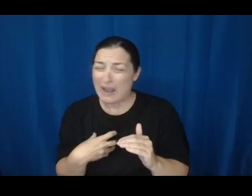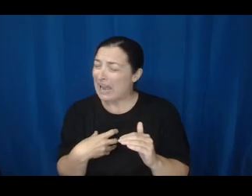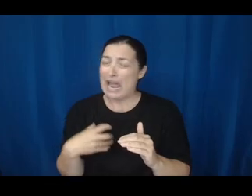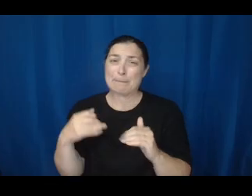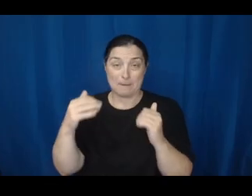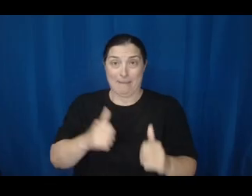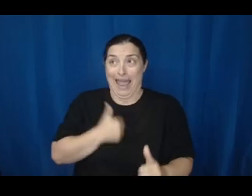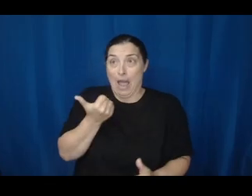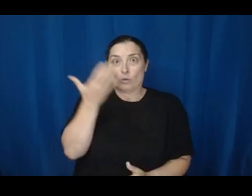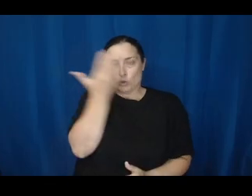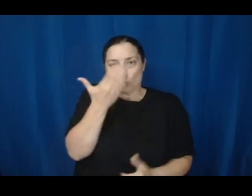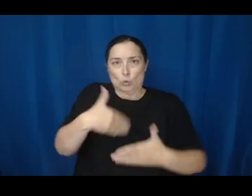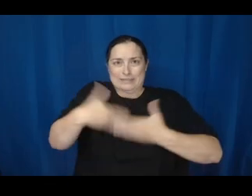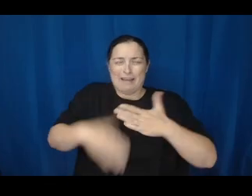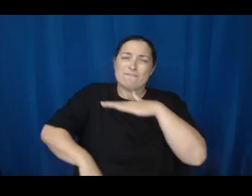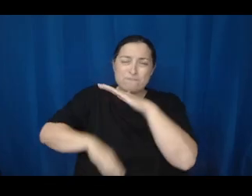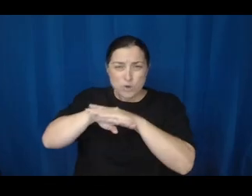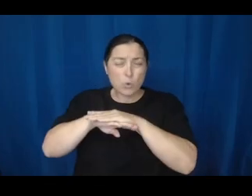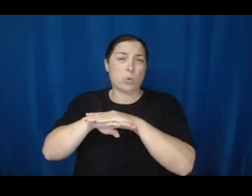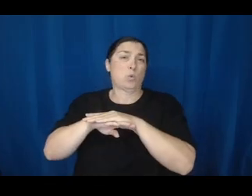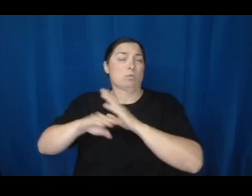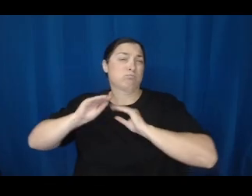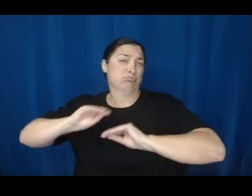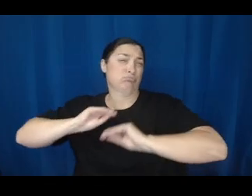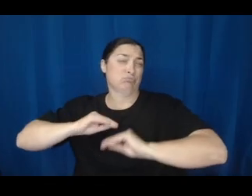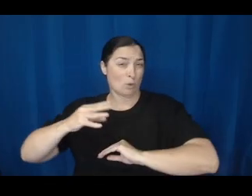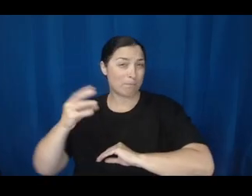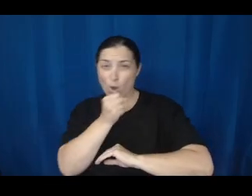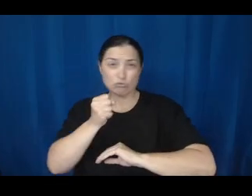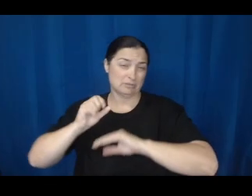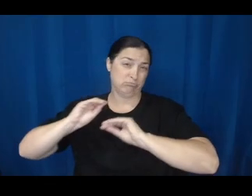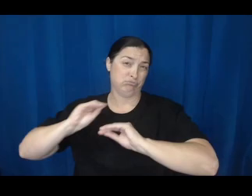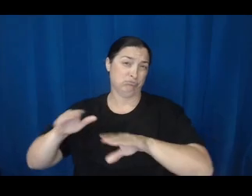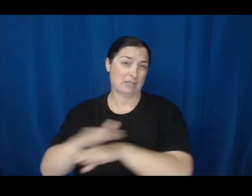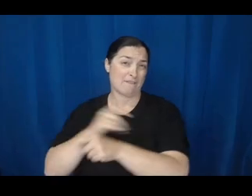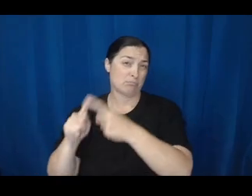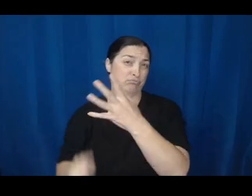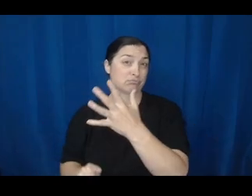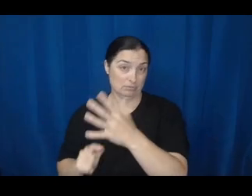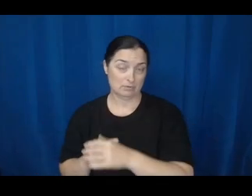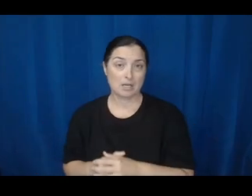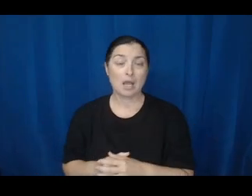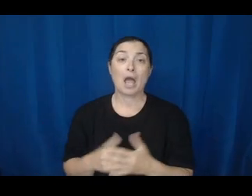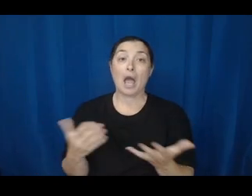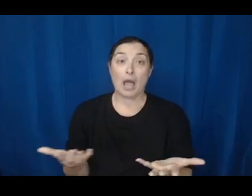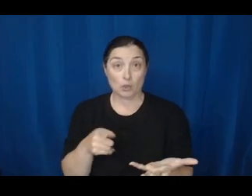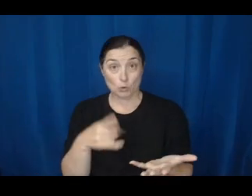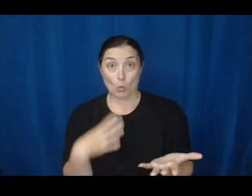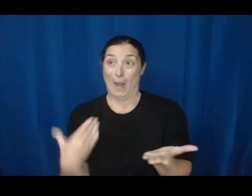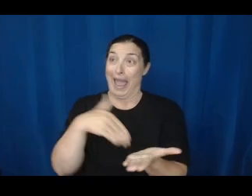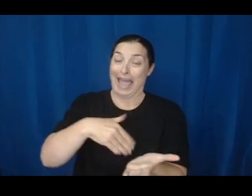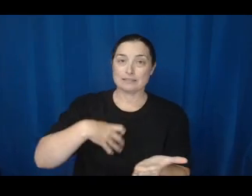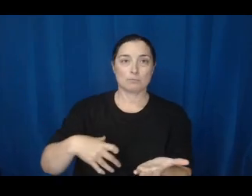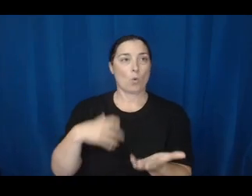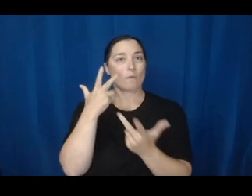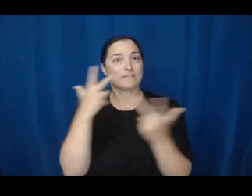already full of stuff. So now you may want to say that there should be more visual arts or music or drama or those